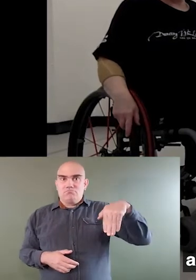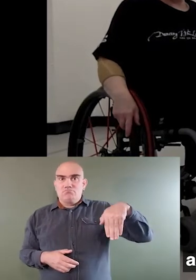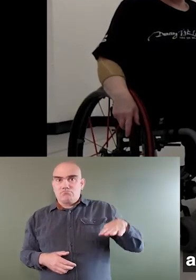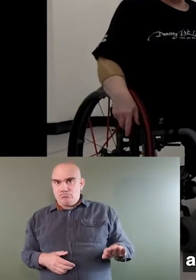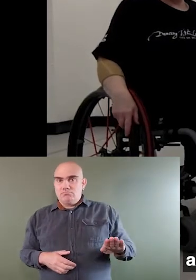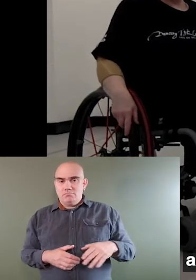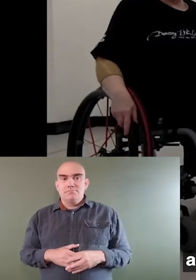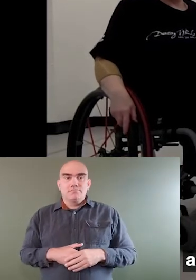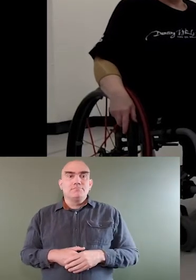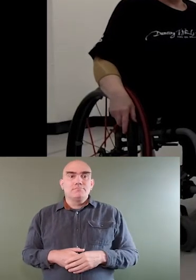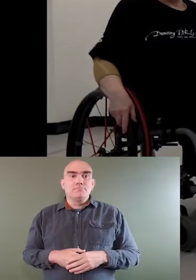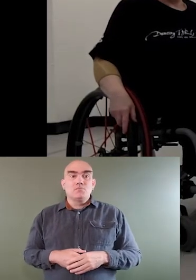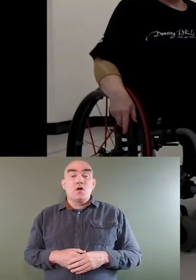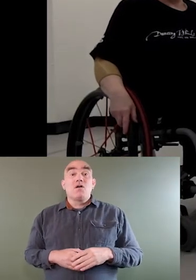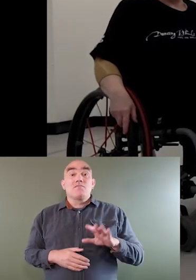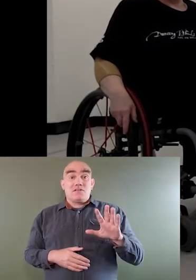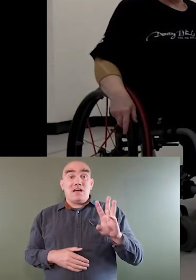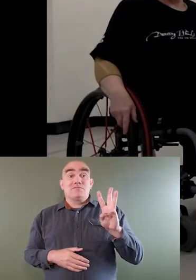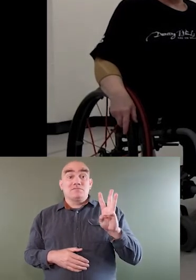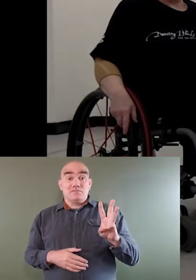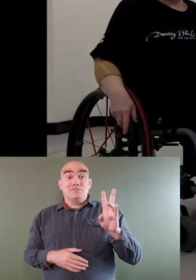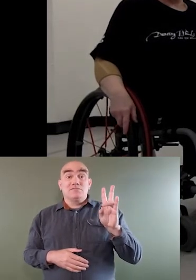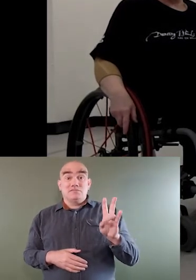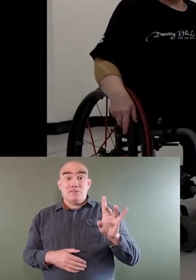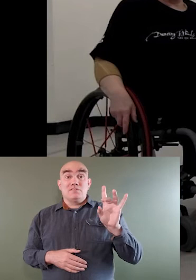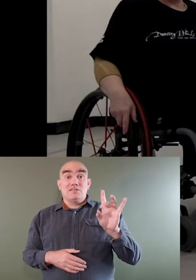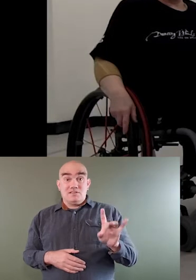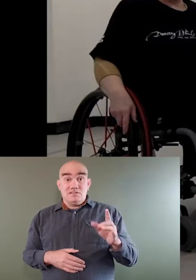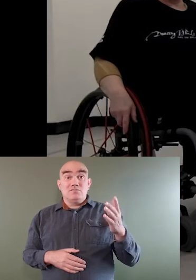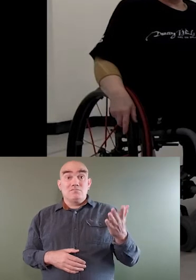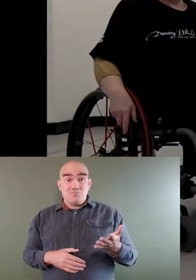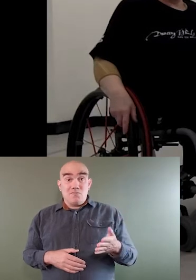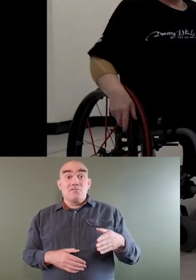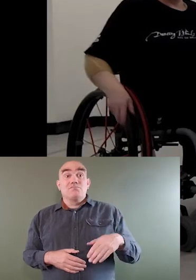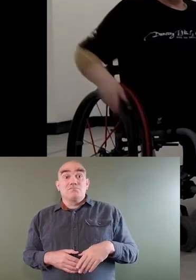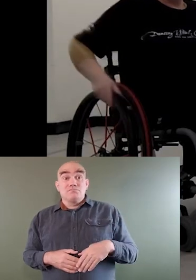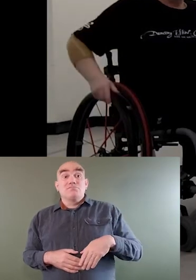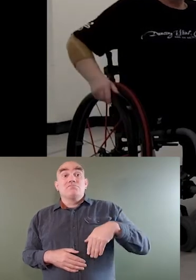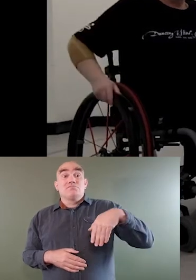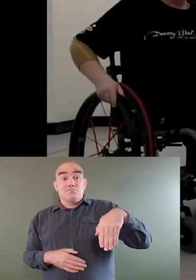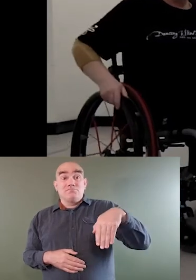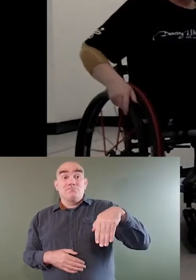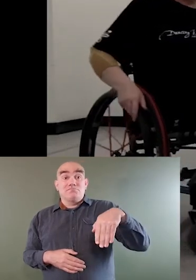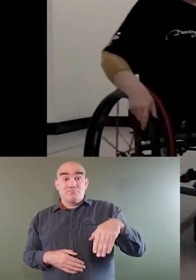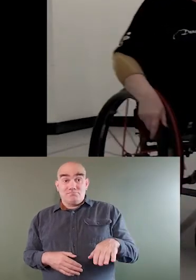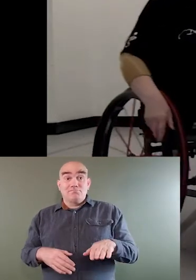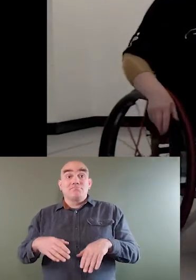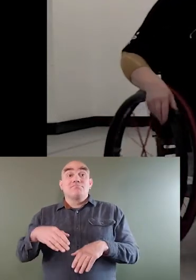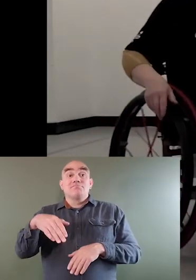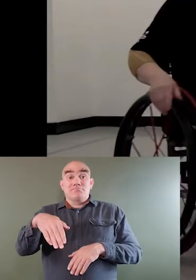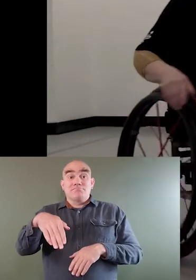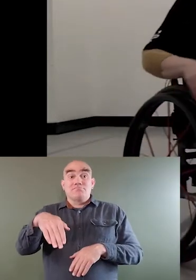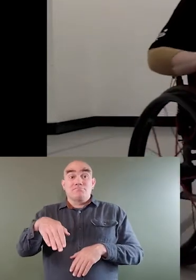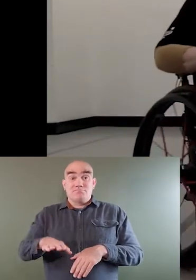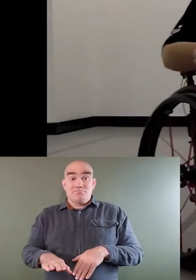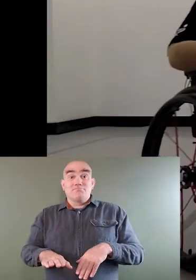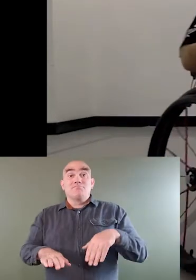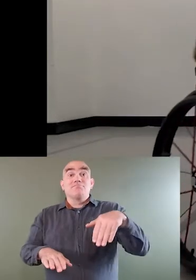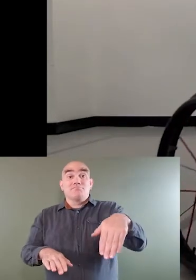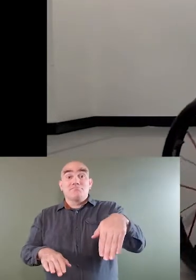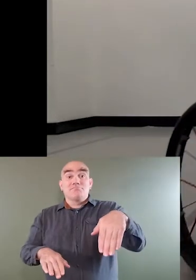back. 5, 6, 7, 8. 1,